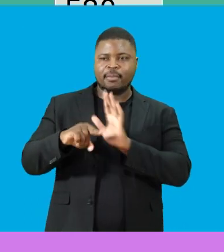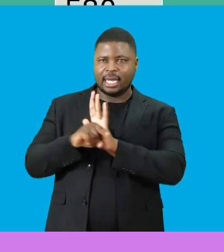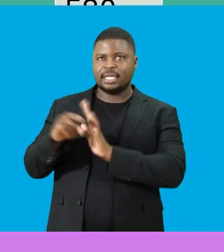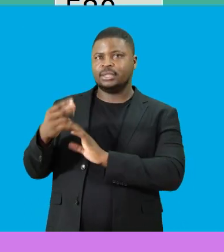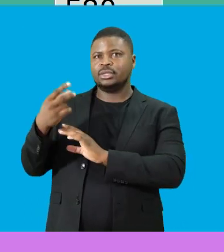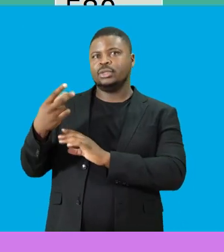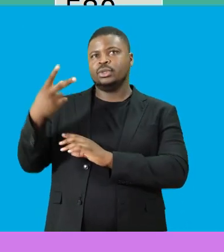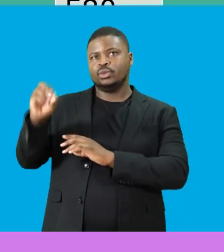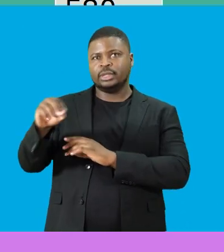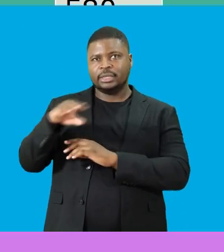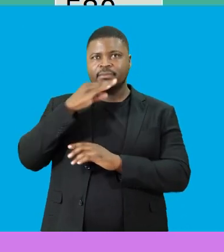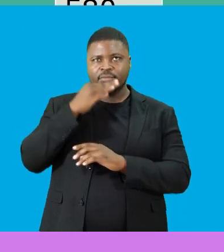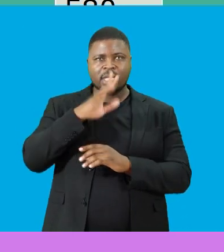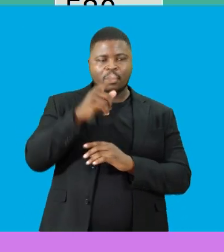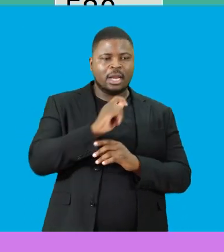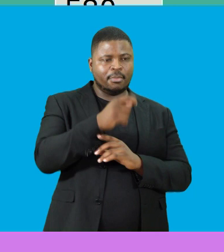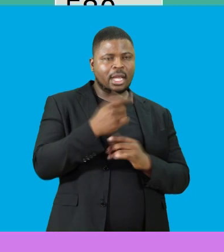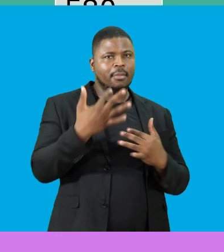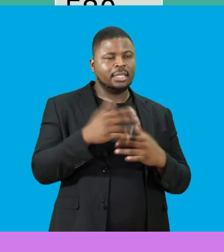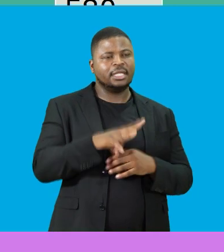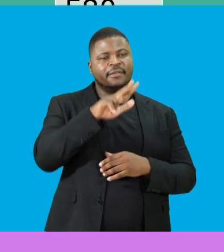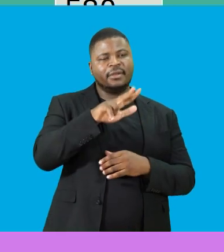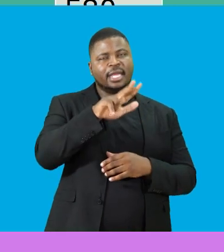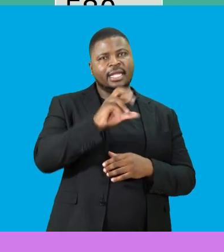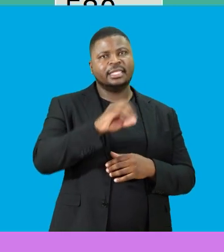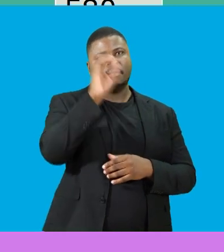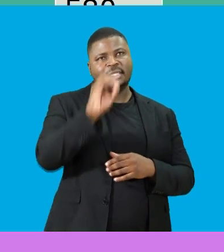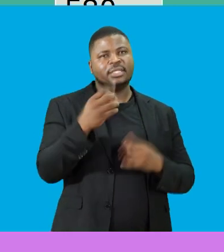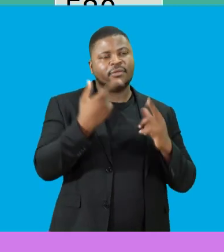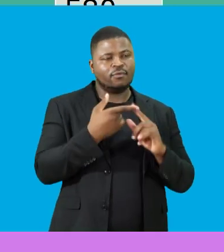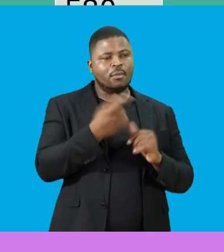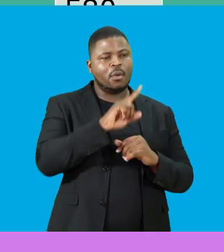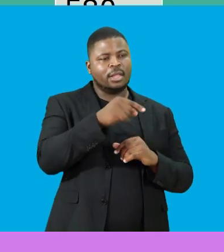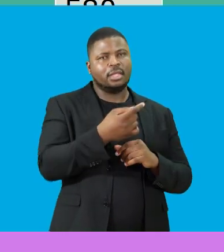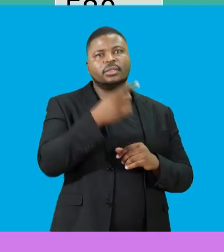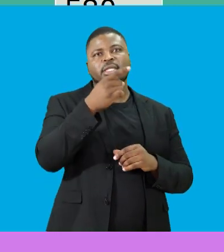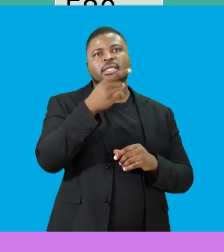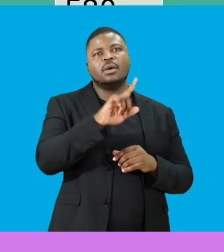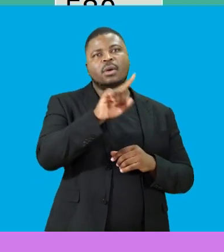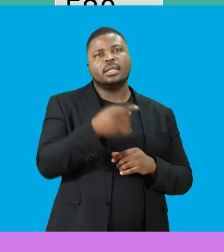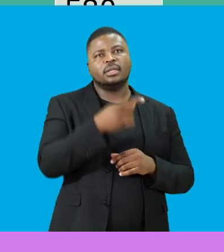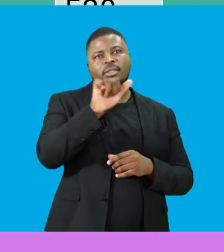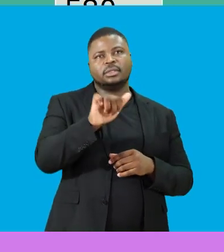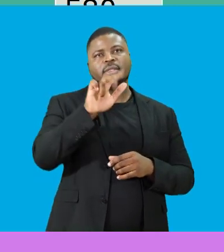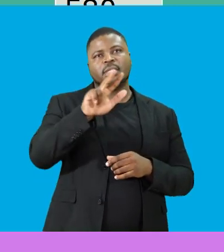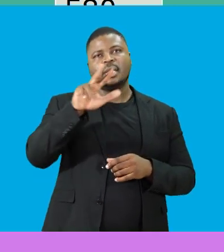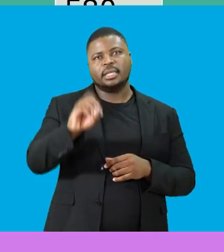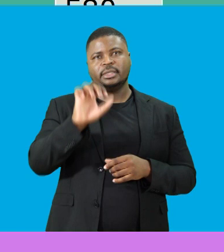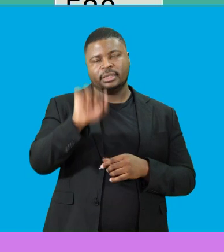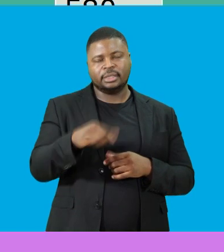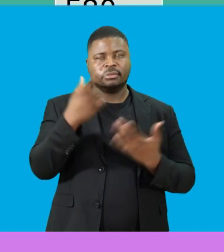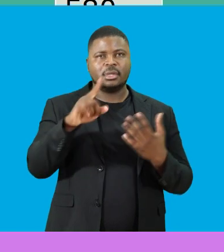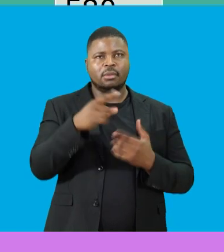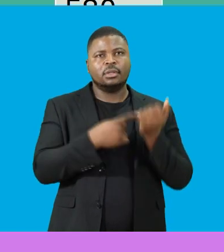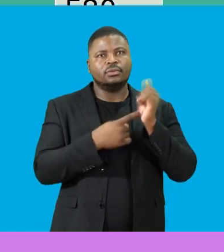is actually 80%. Therefore, it means Mr. Mbele will pay 80% of this amount. Then we divide it by 80. There are definitely two methods